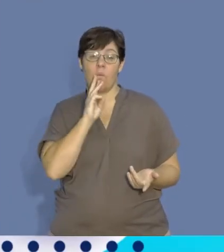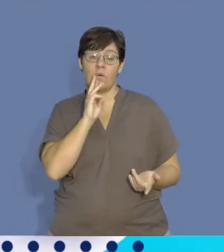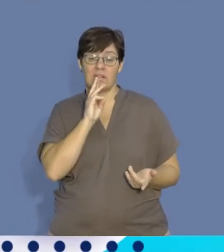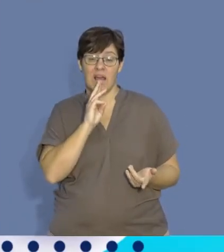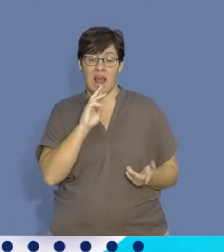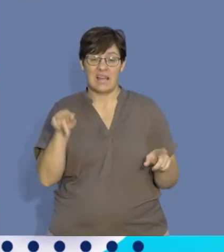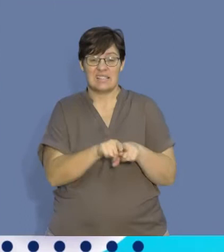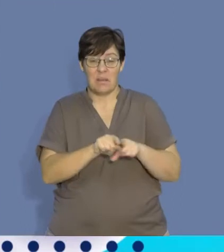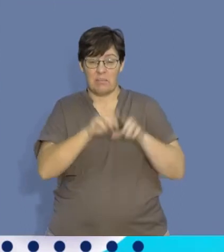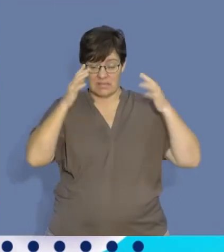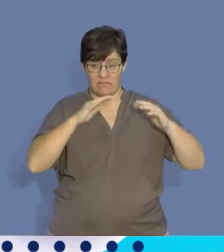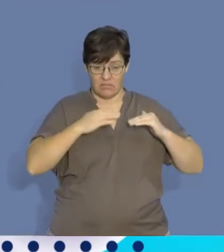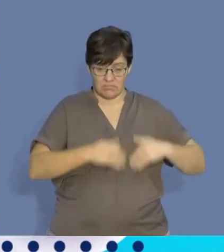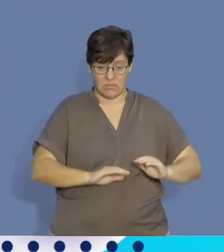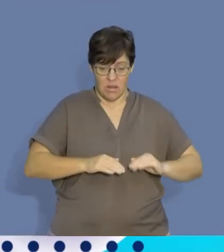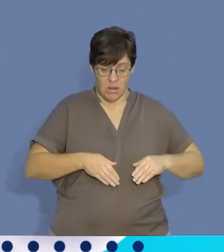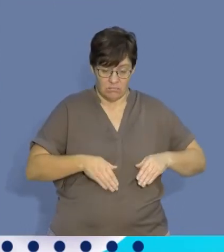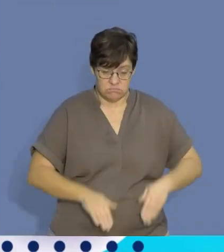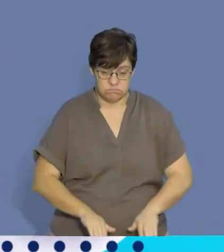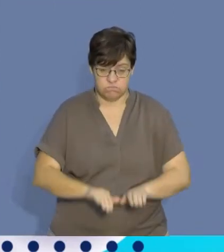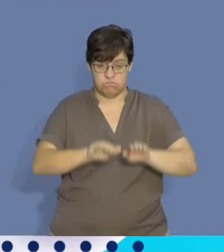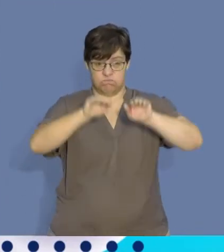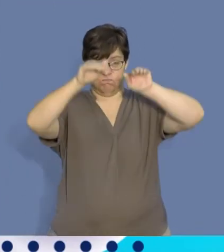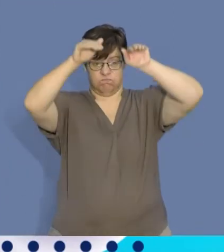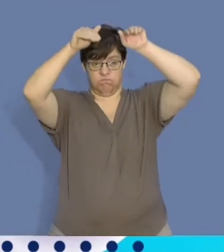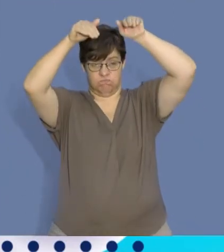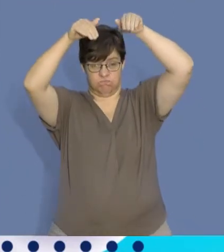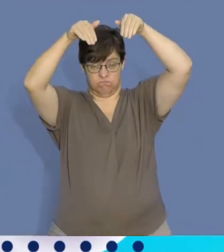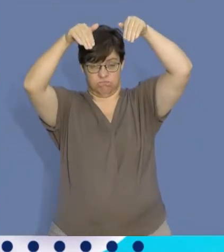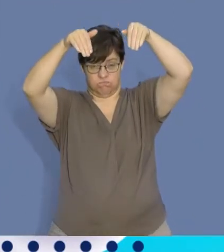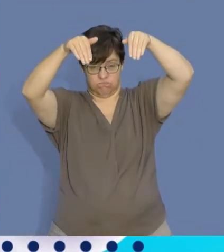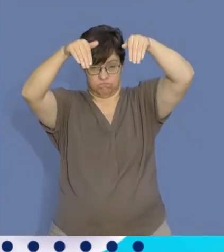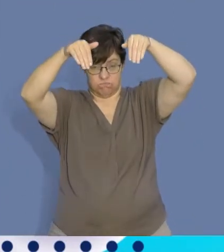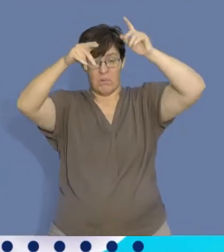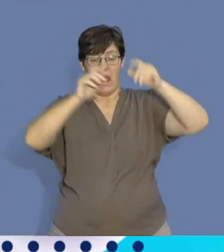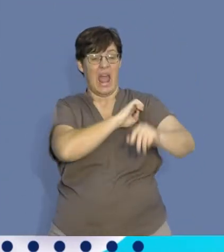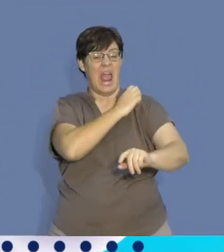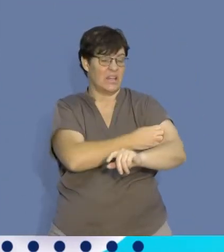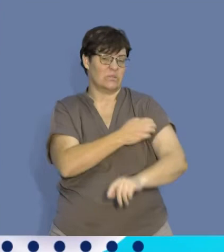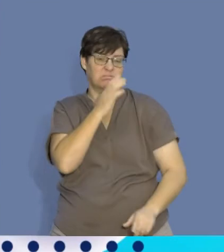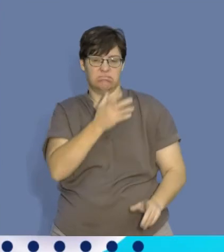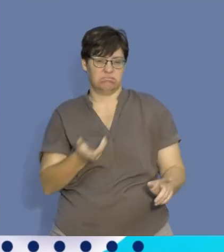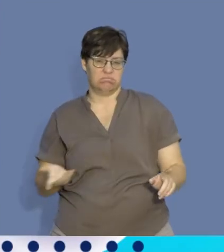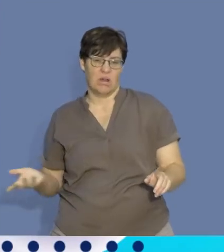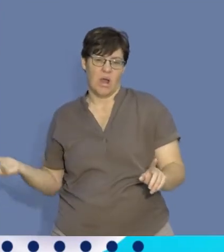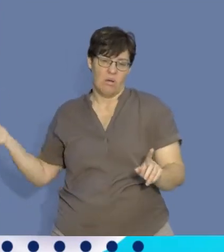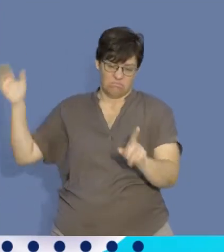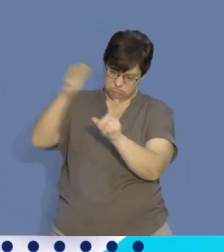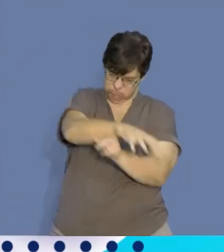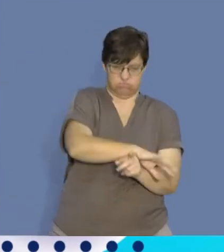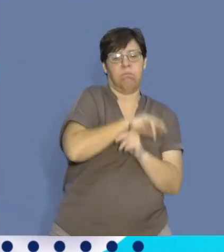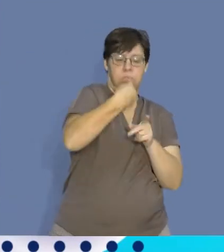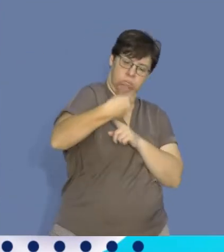sea, when the wave's got a very big amplitude, it's got lots of energy, and it's going to knock us over in the